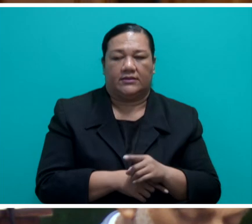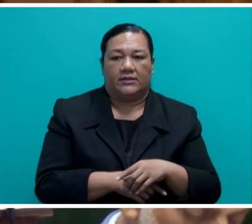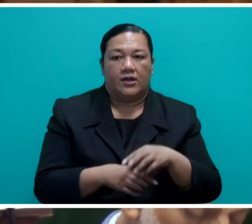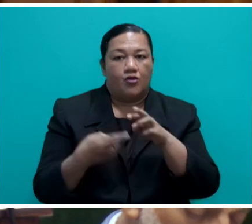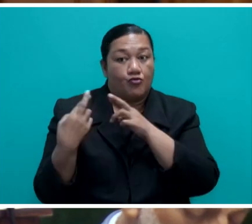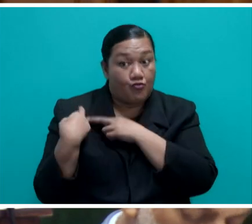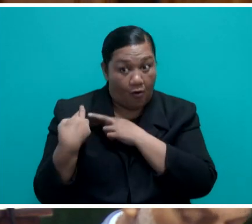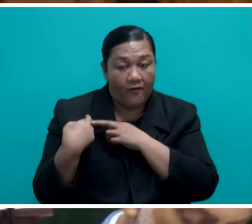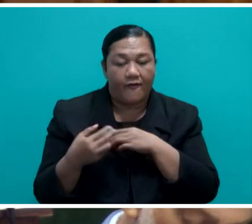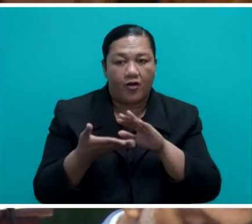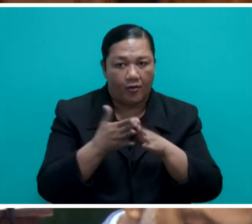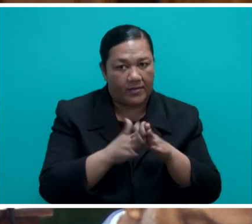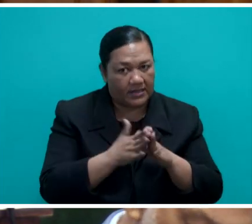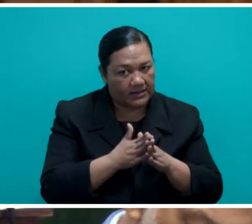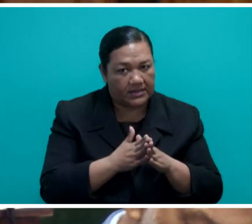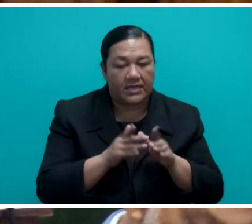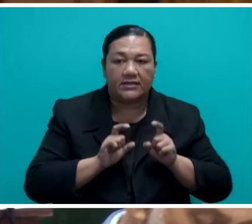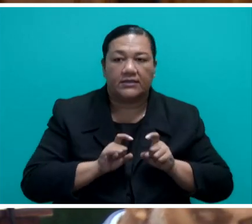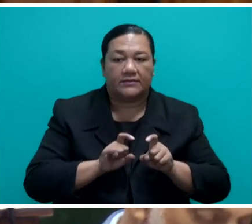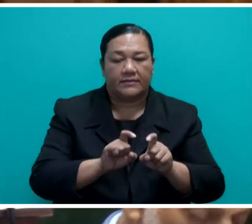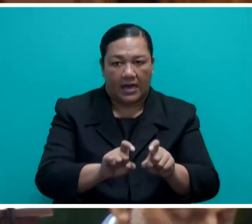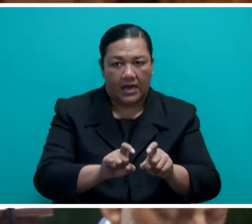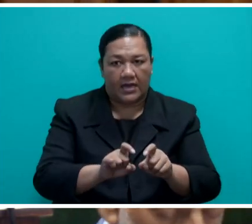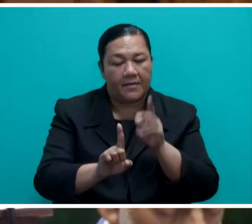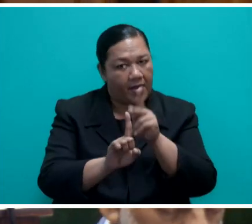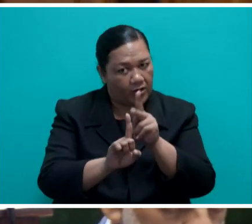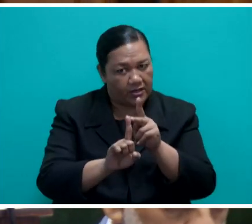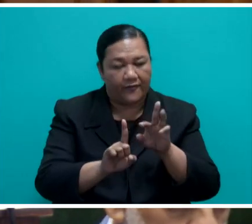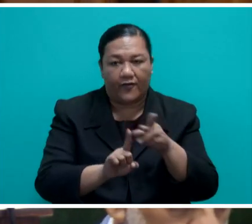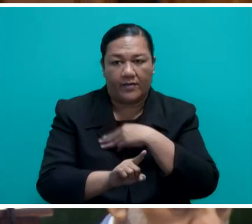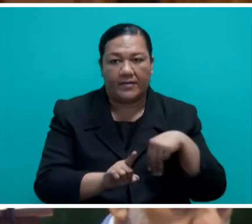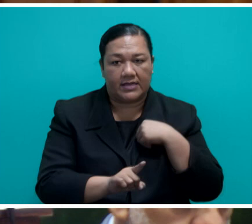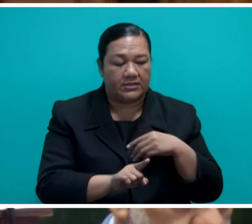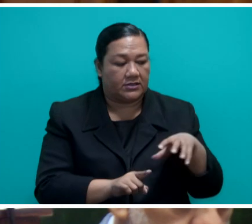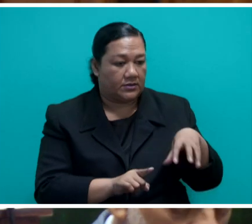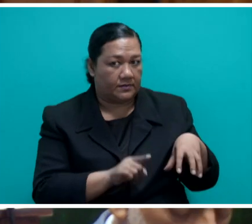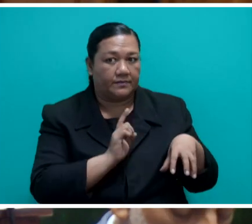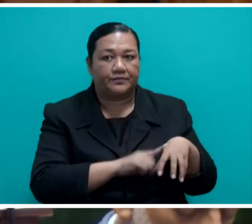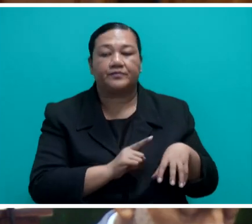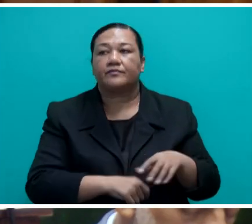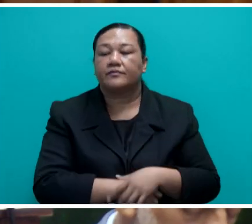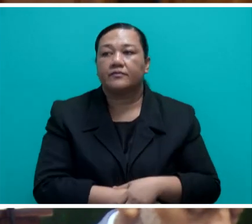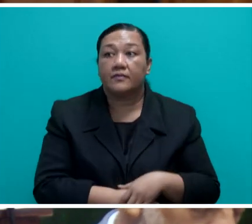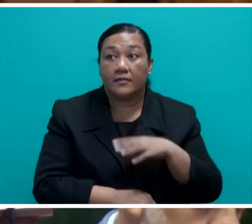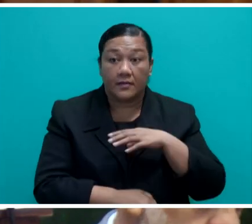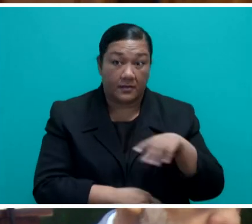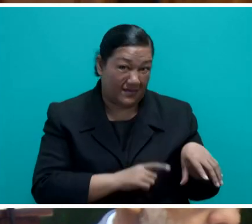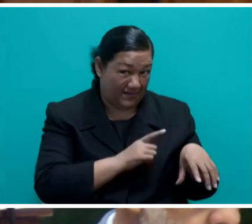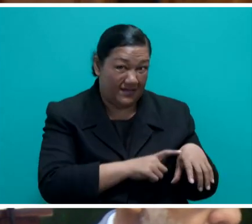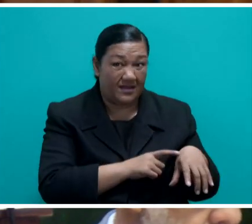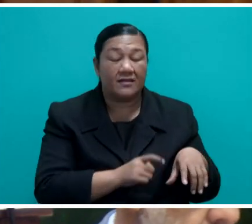us. Mr. Speaker, the Ministry has taken significant steps to